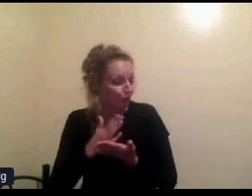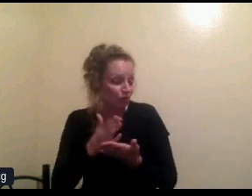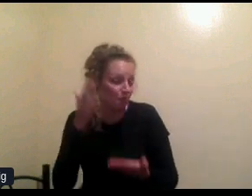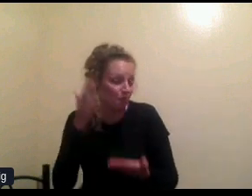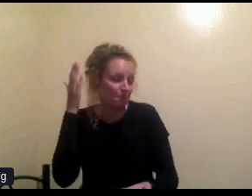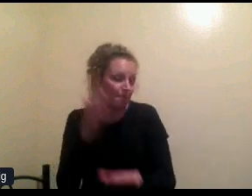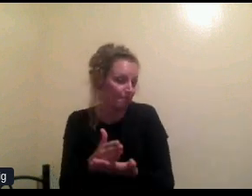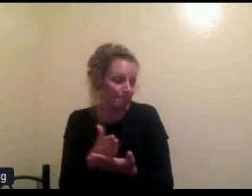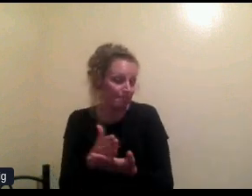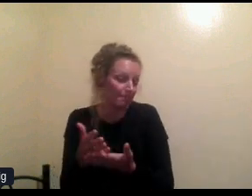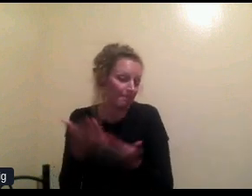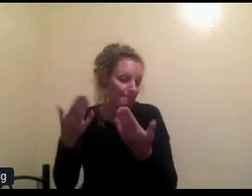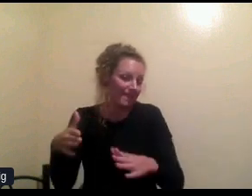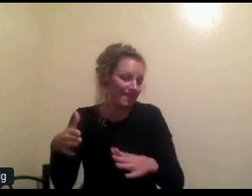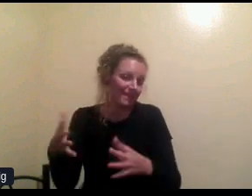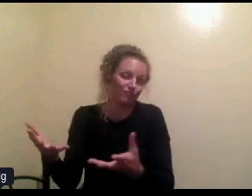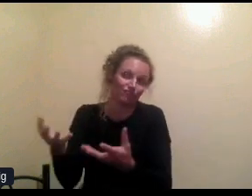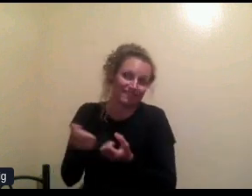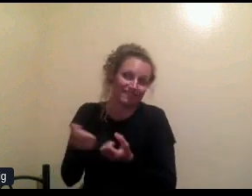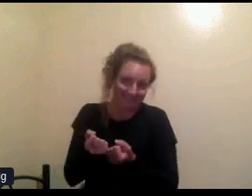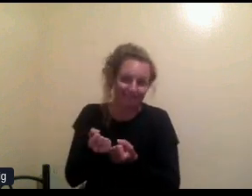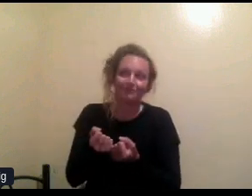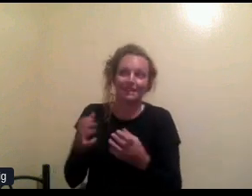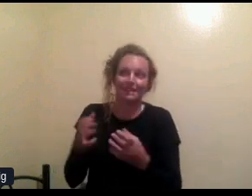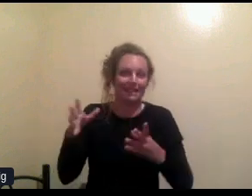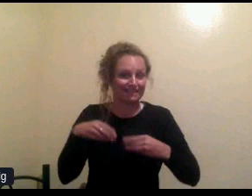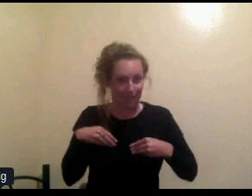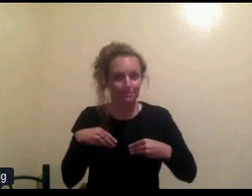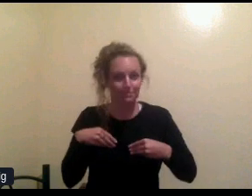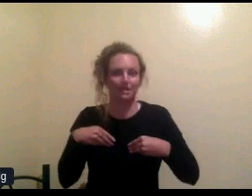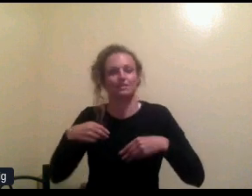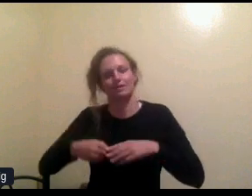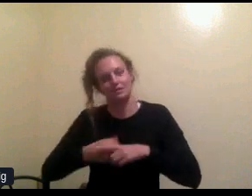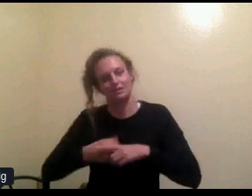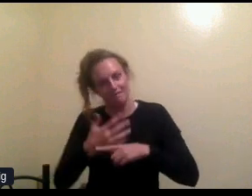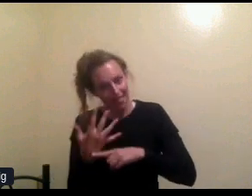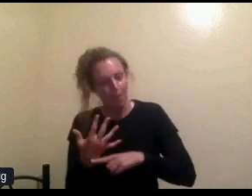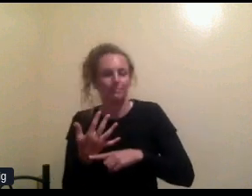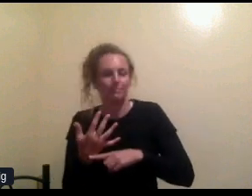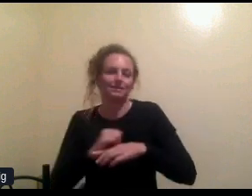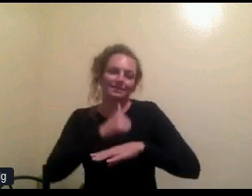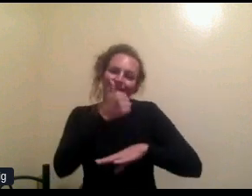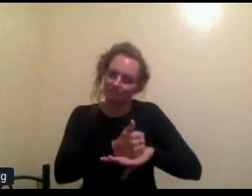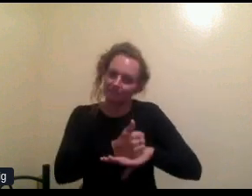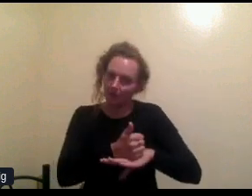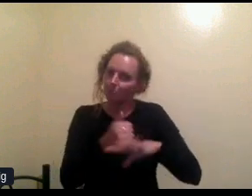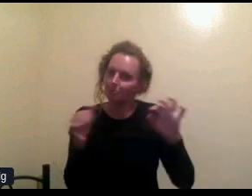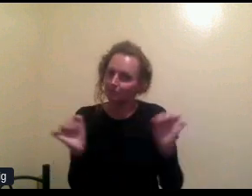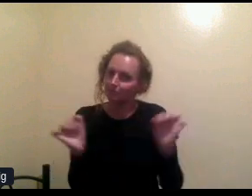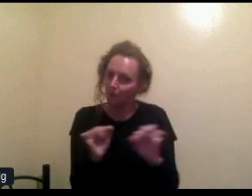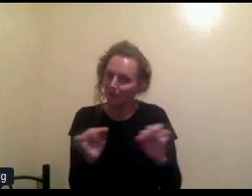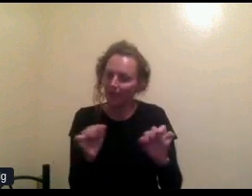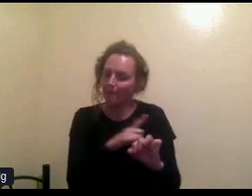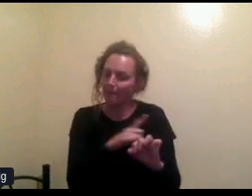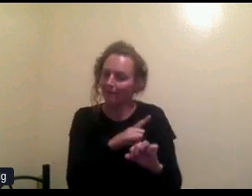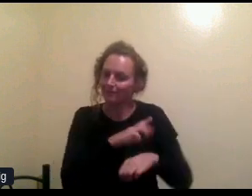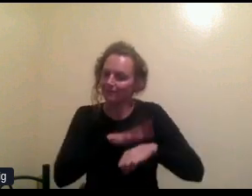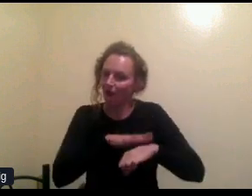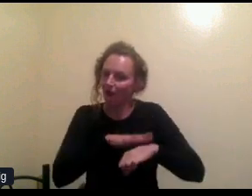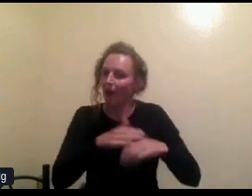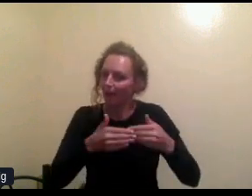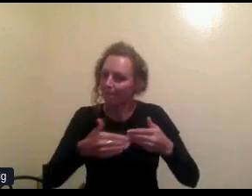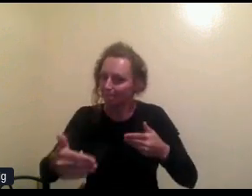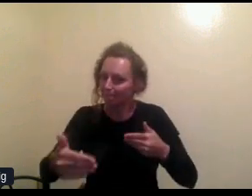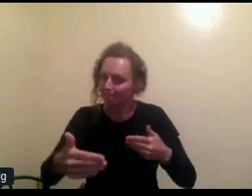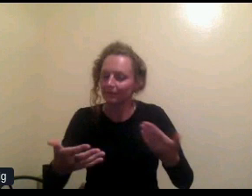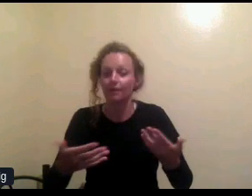it's the simple things that actually aren't quite so simple to implement, because setting that stuff up would take a little bit of time, I think. But that kind of,